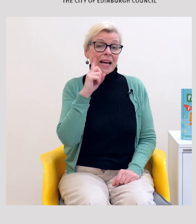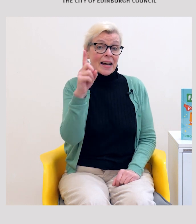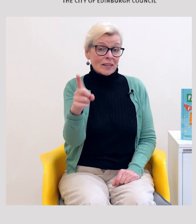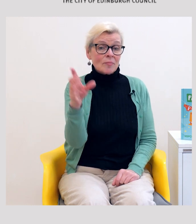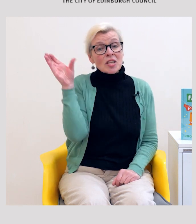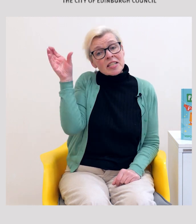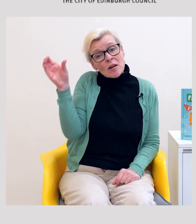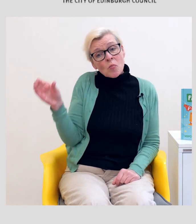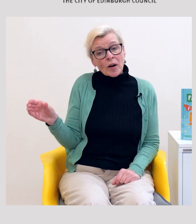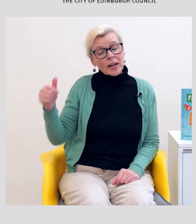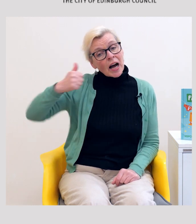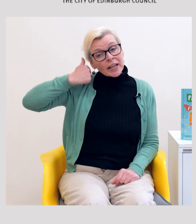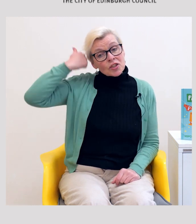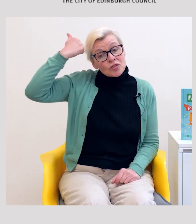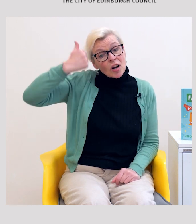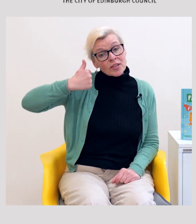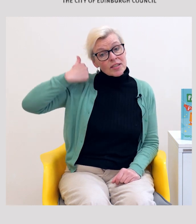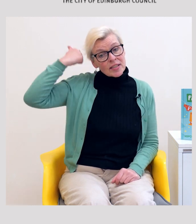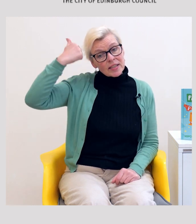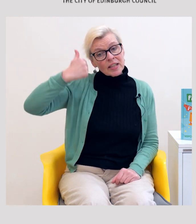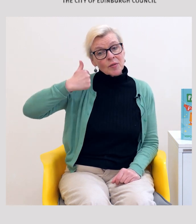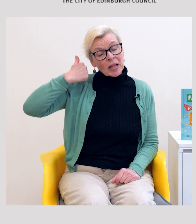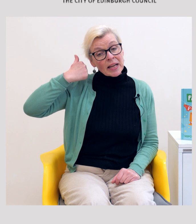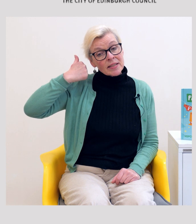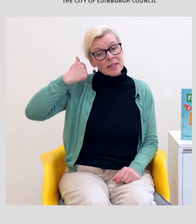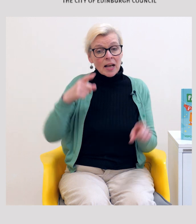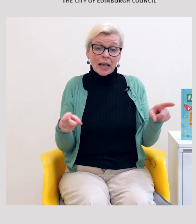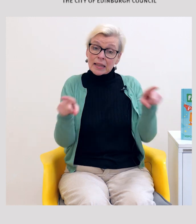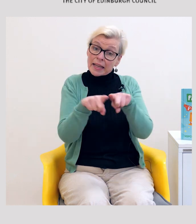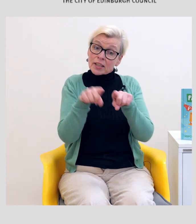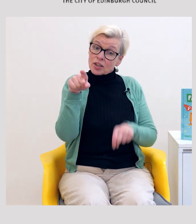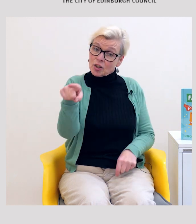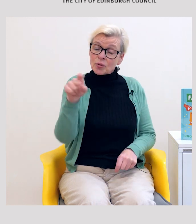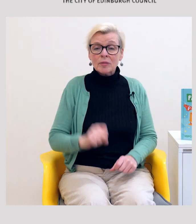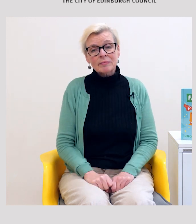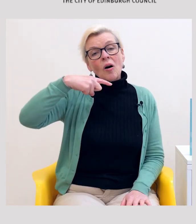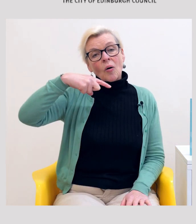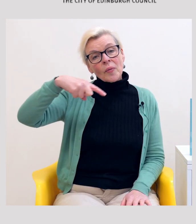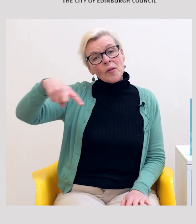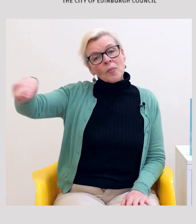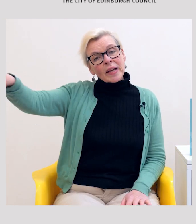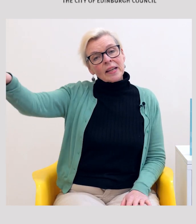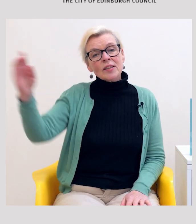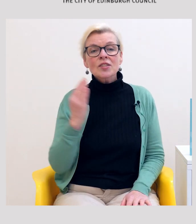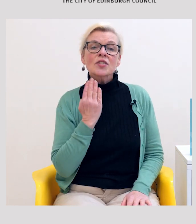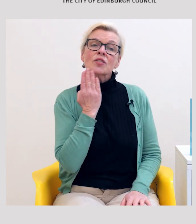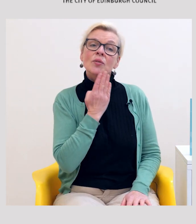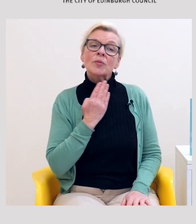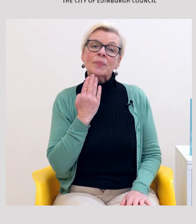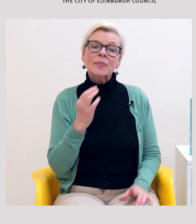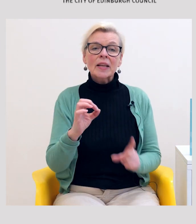I'd tell someone I trust, he replies, like you, on the way